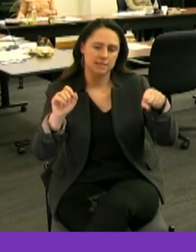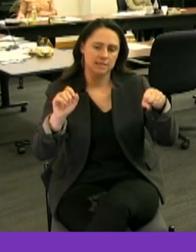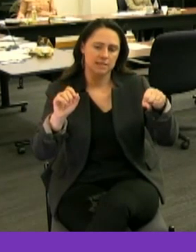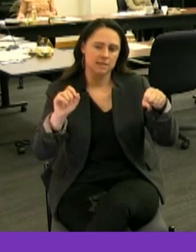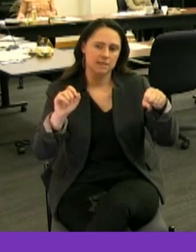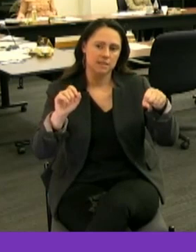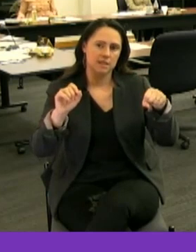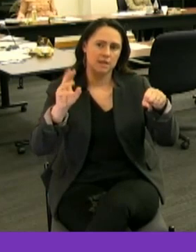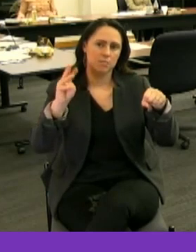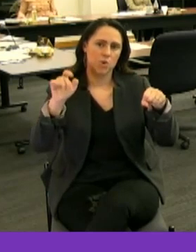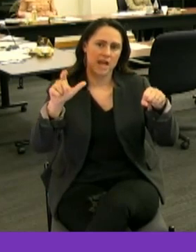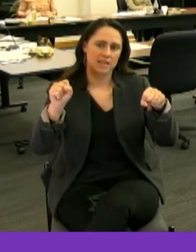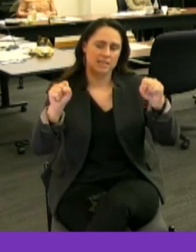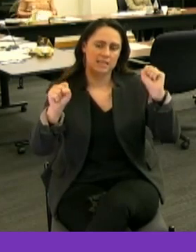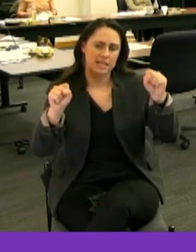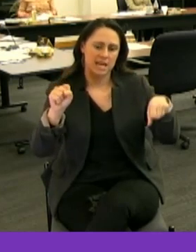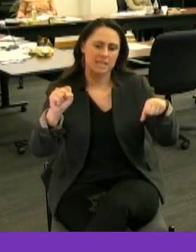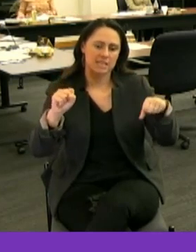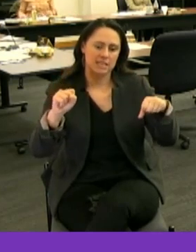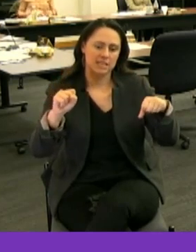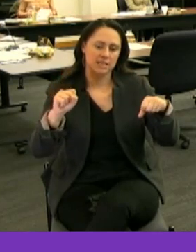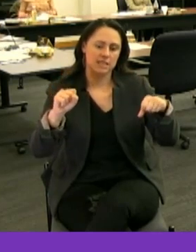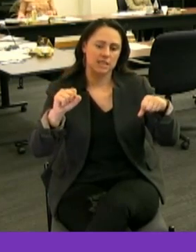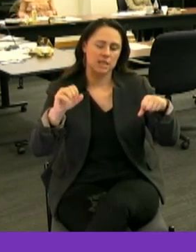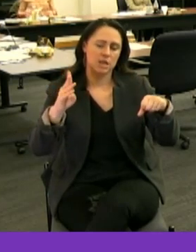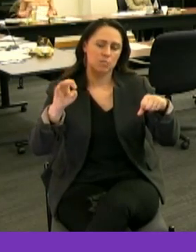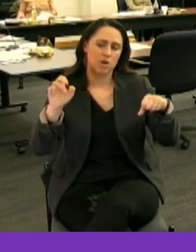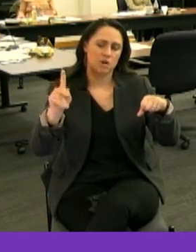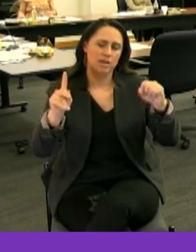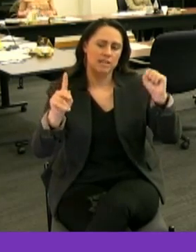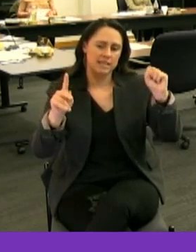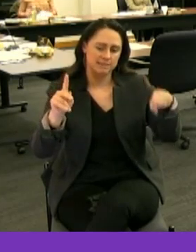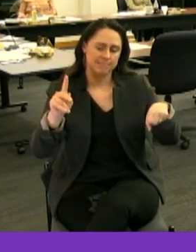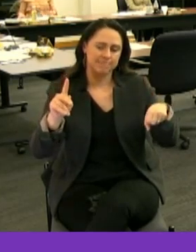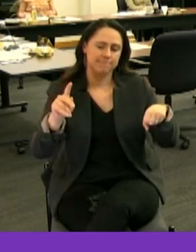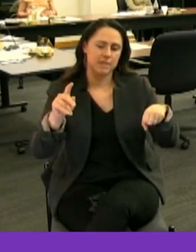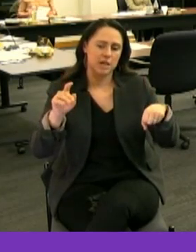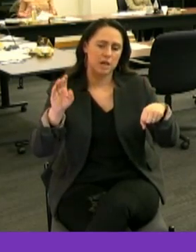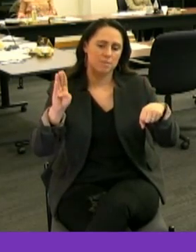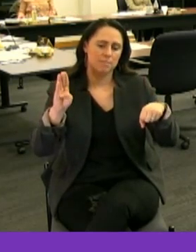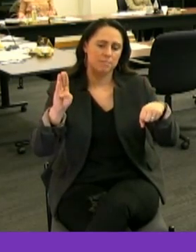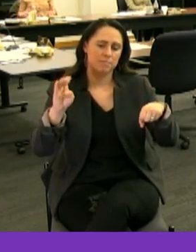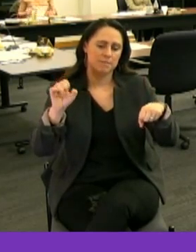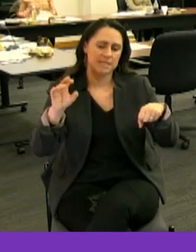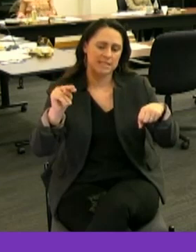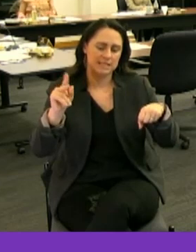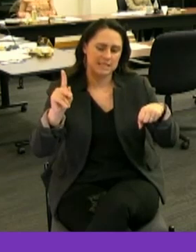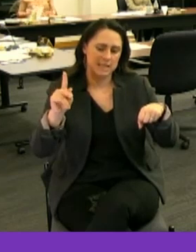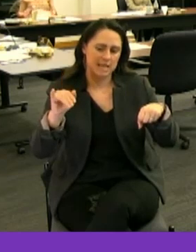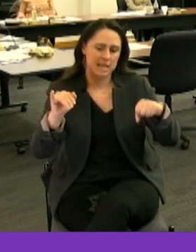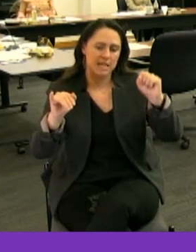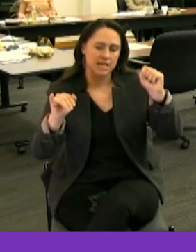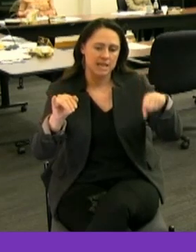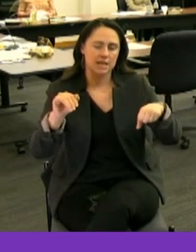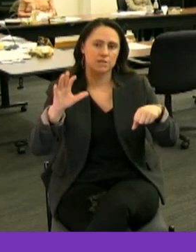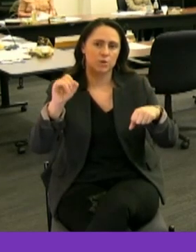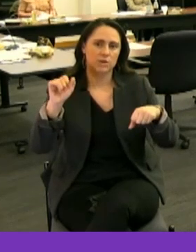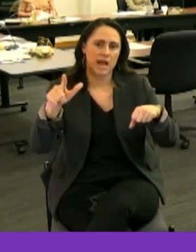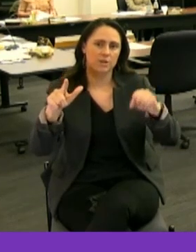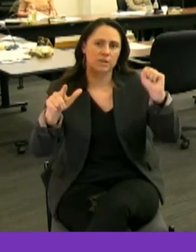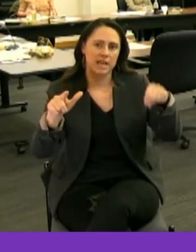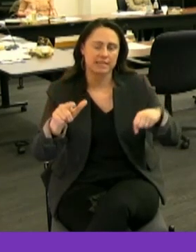Yes. Morales, Yes. Roderick, Aye. Budzinski, Yes. and O'Connell.